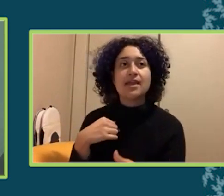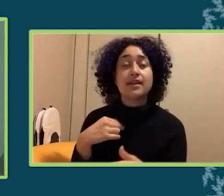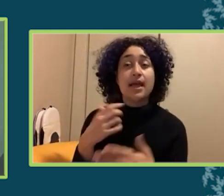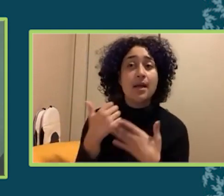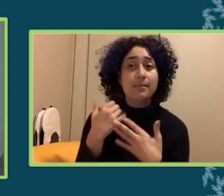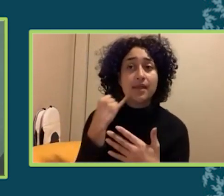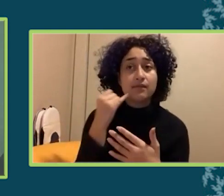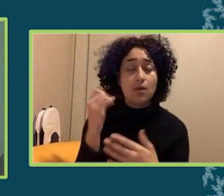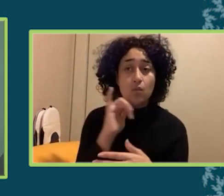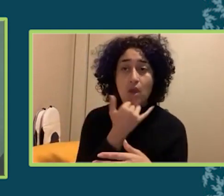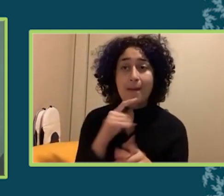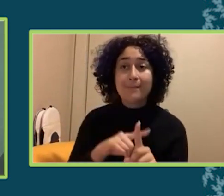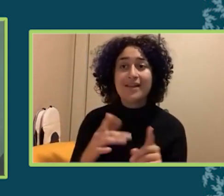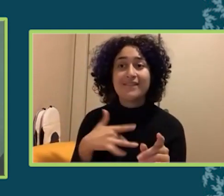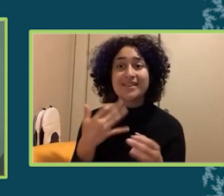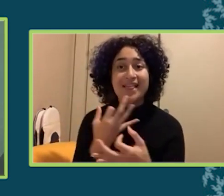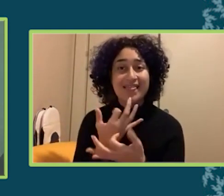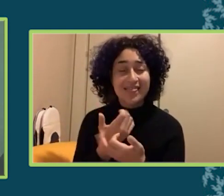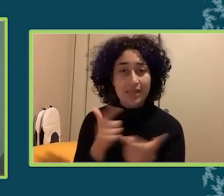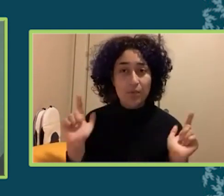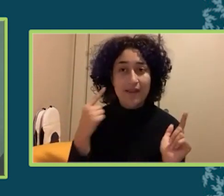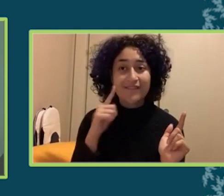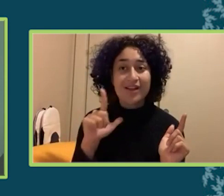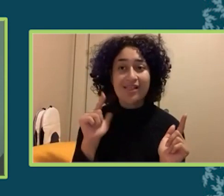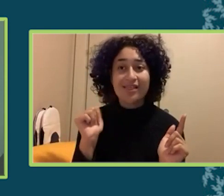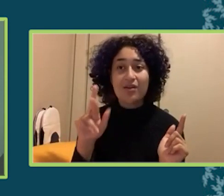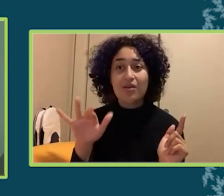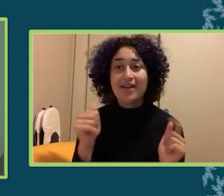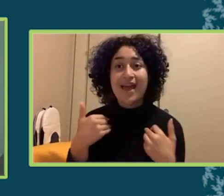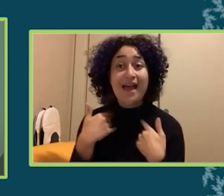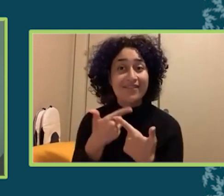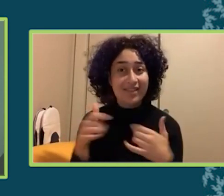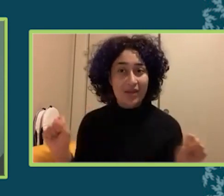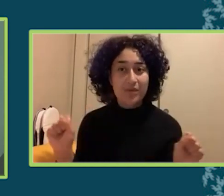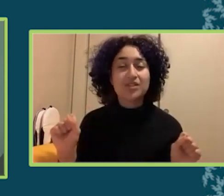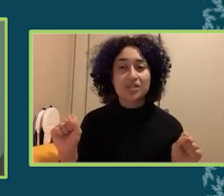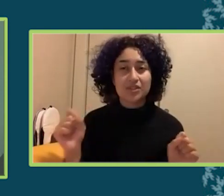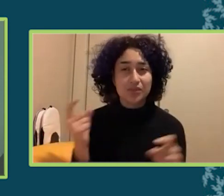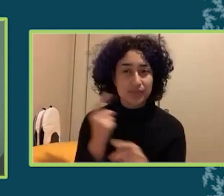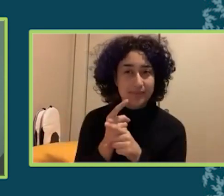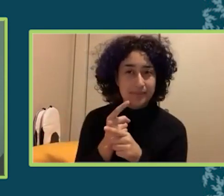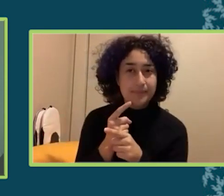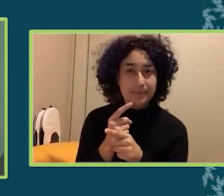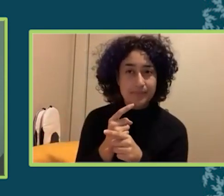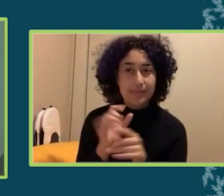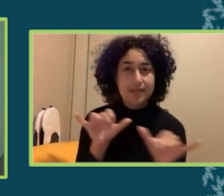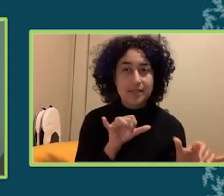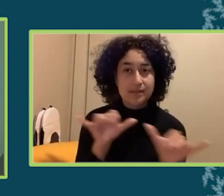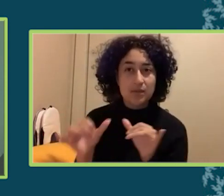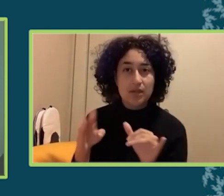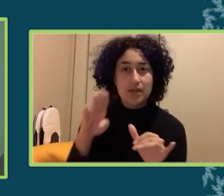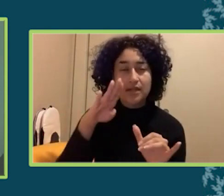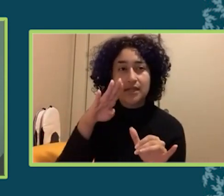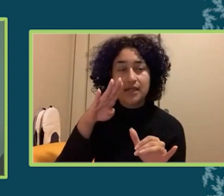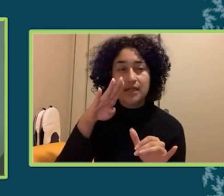extremely liberating for Laura to have this language, right? And similarly, as a Black female